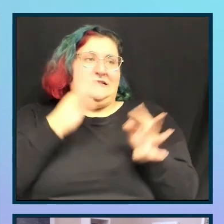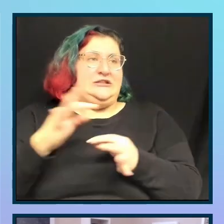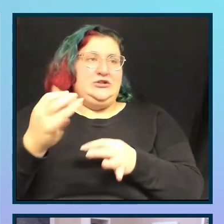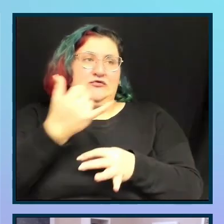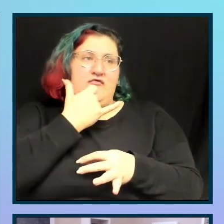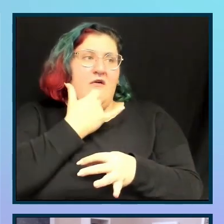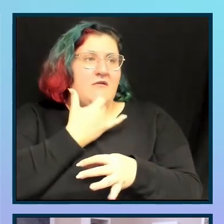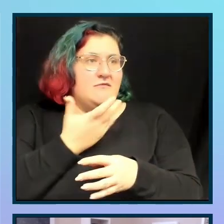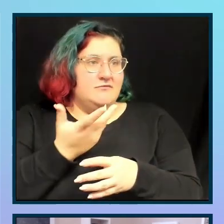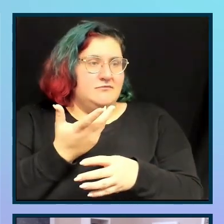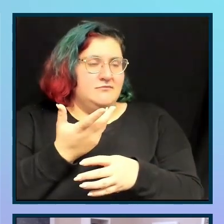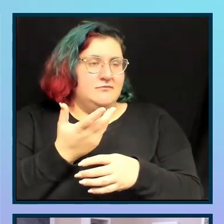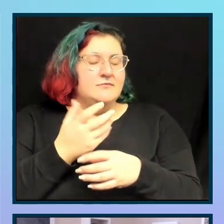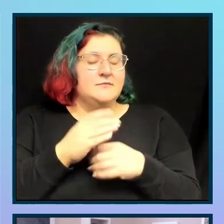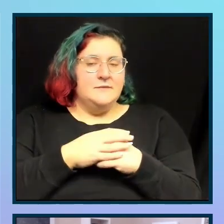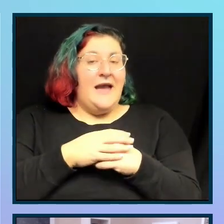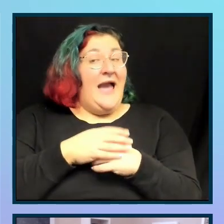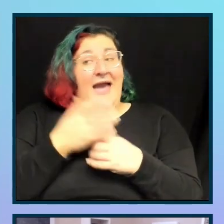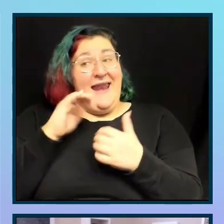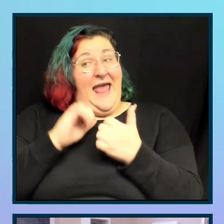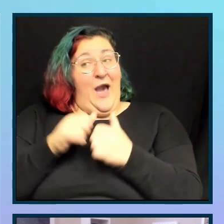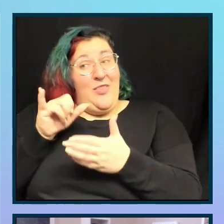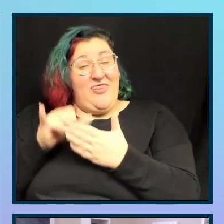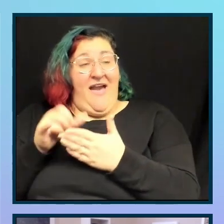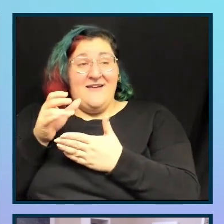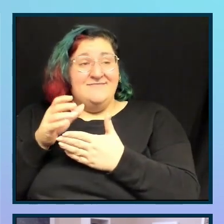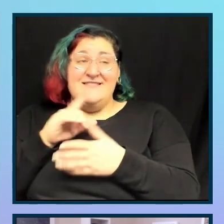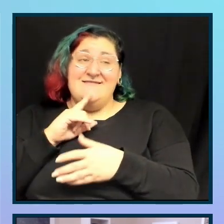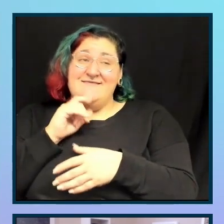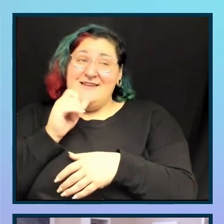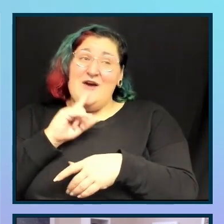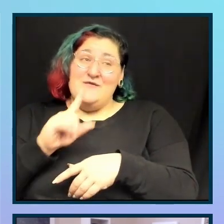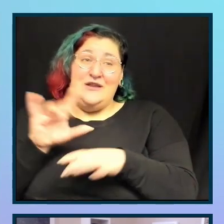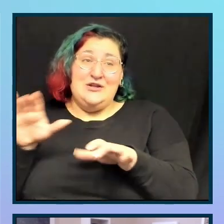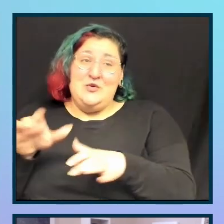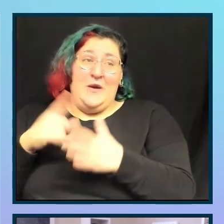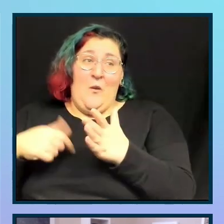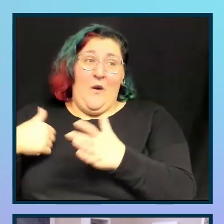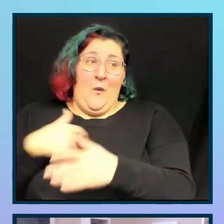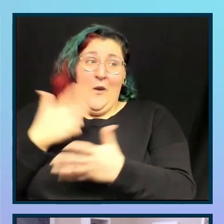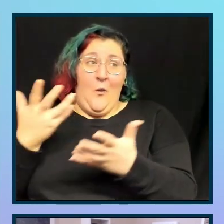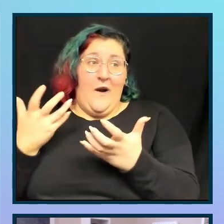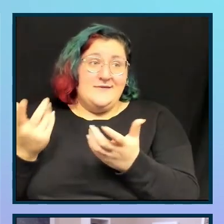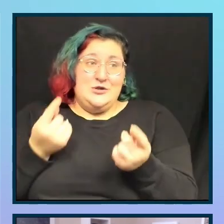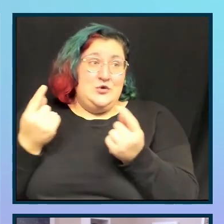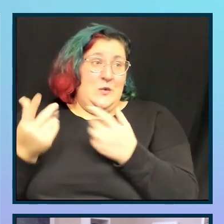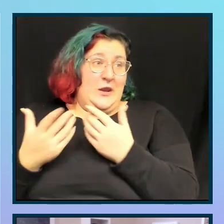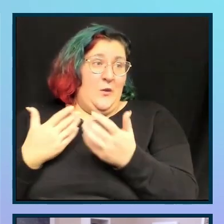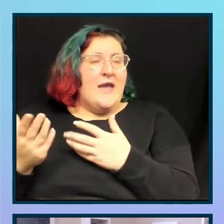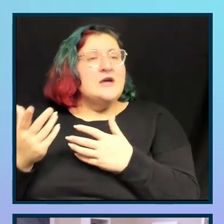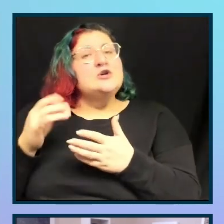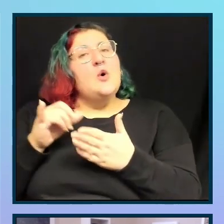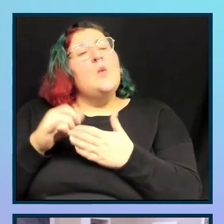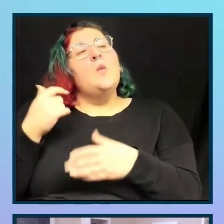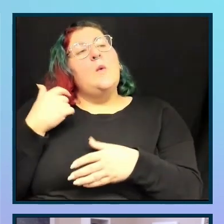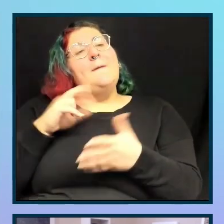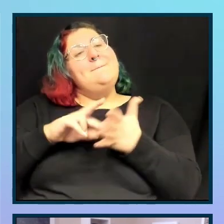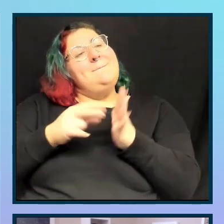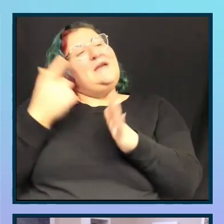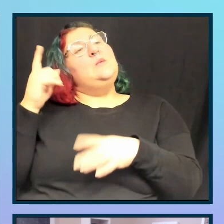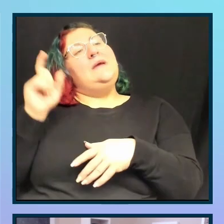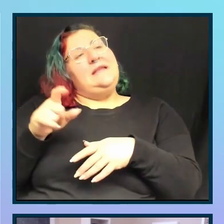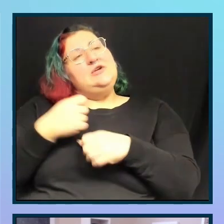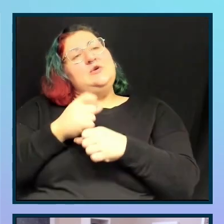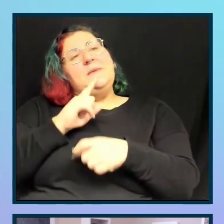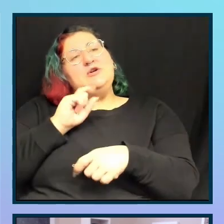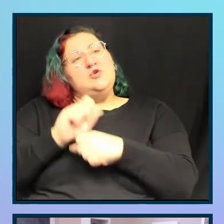doing. So how do we do this? We need to make sure that people with disabilities are accurately and